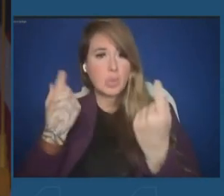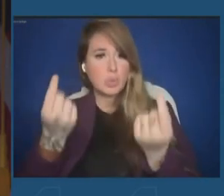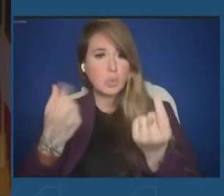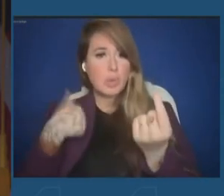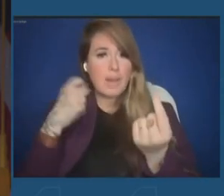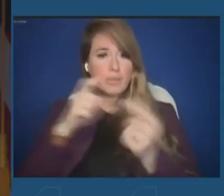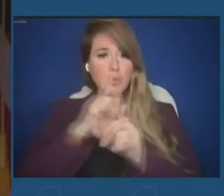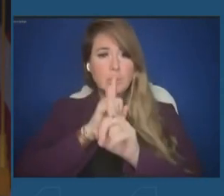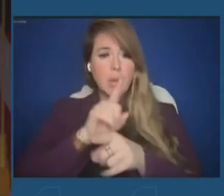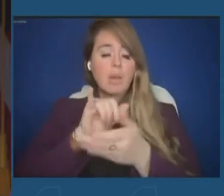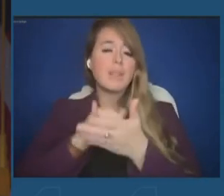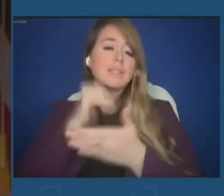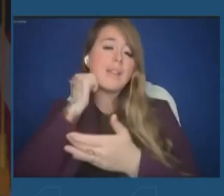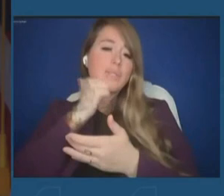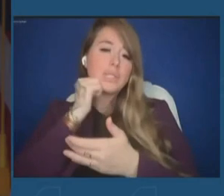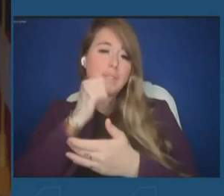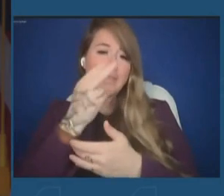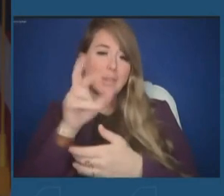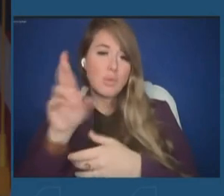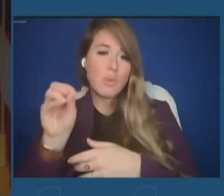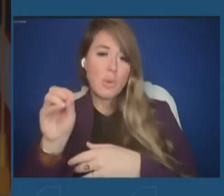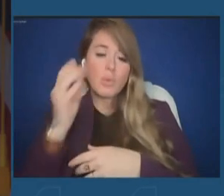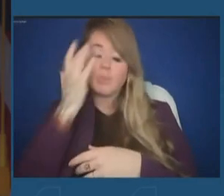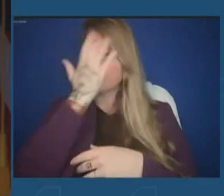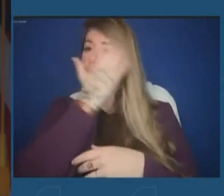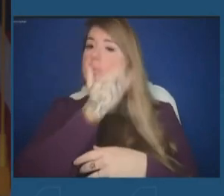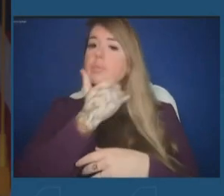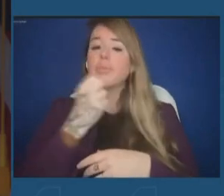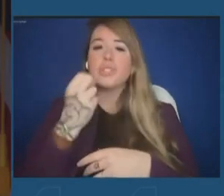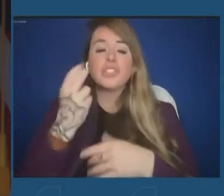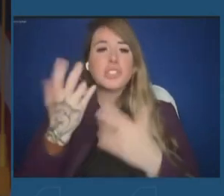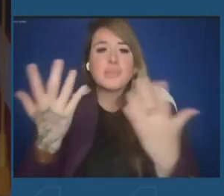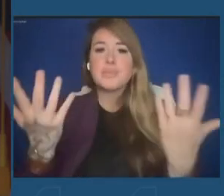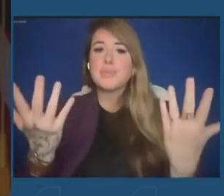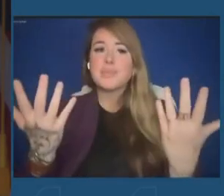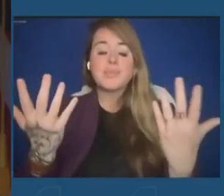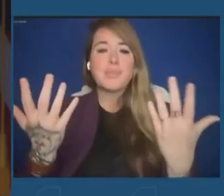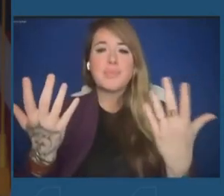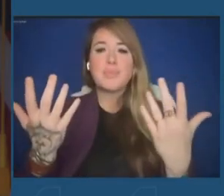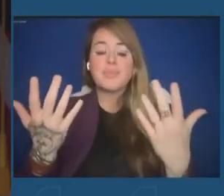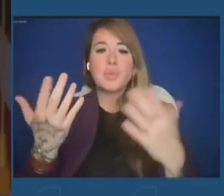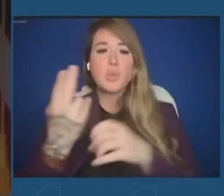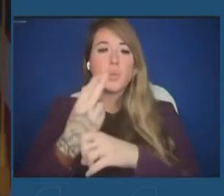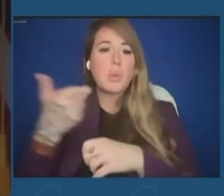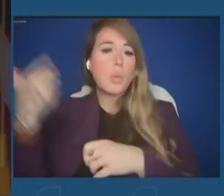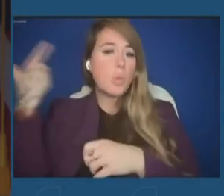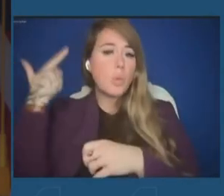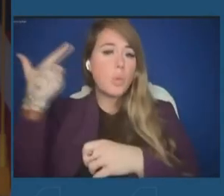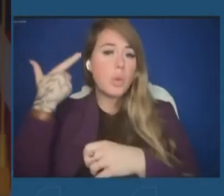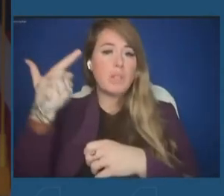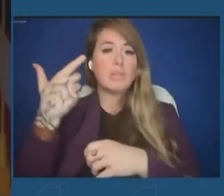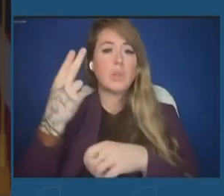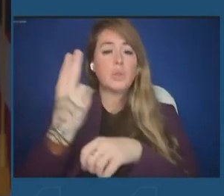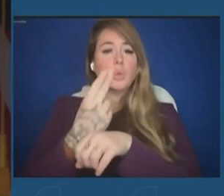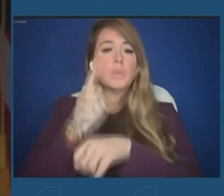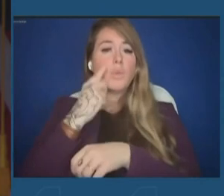That's an everyday hero. She used a blow dryer to melt off his frostbite.